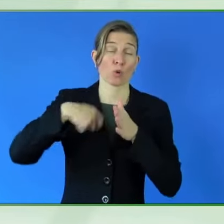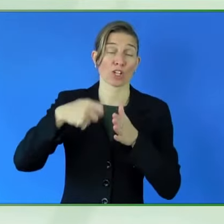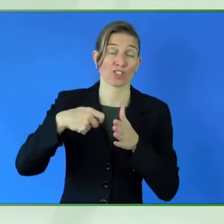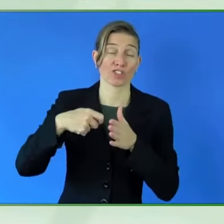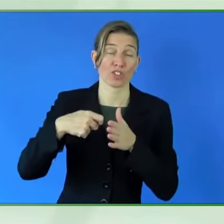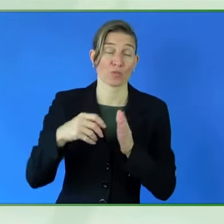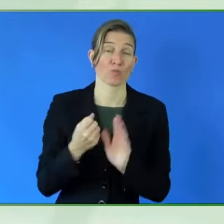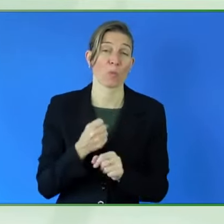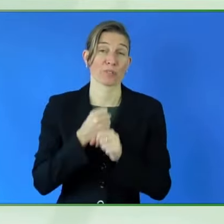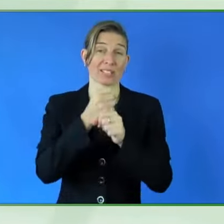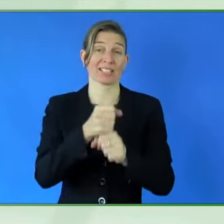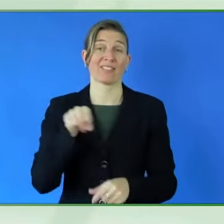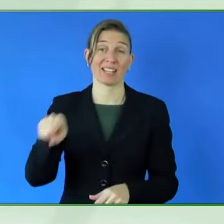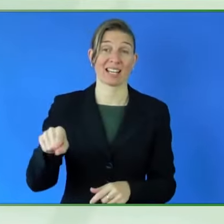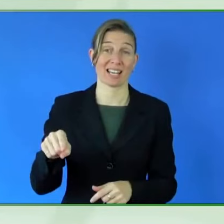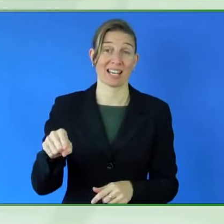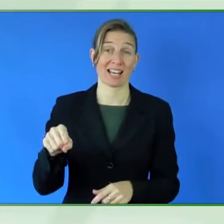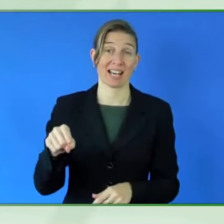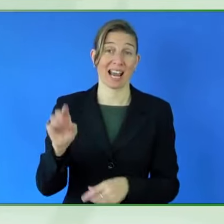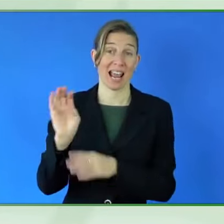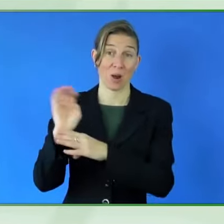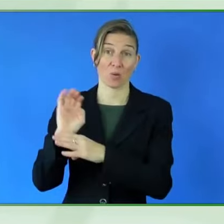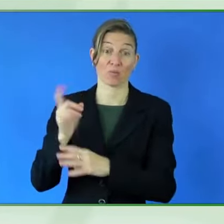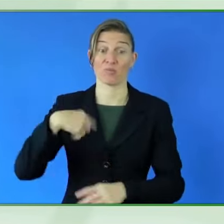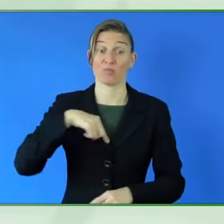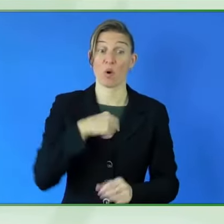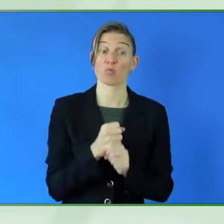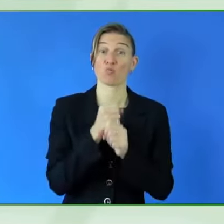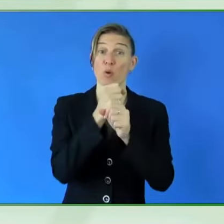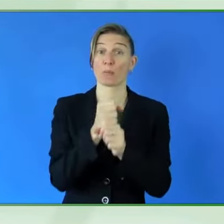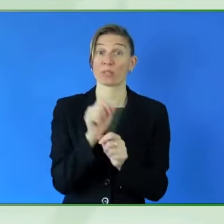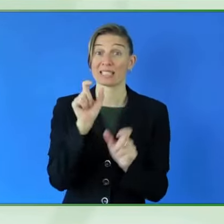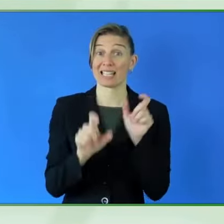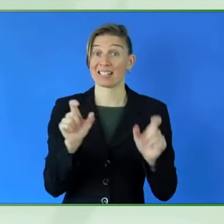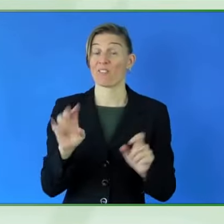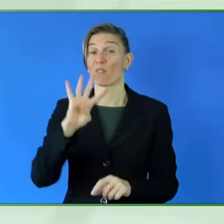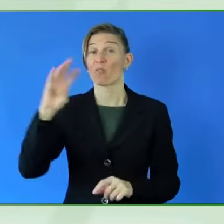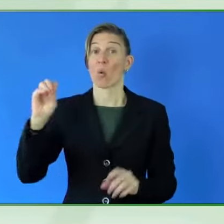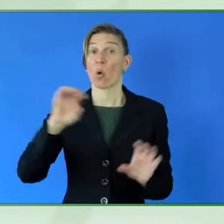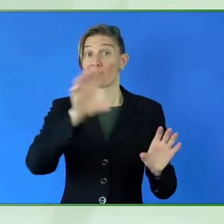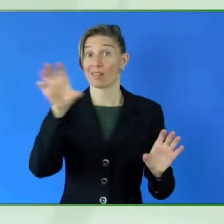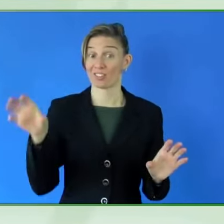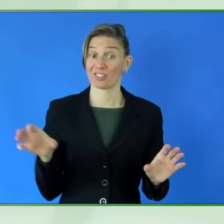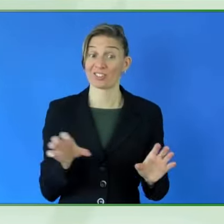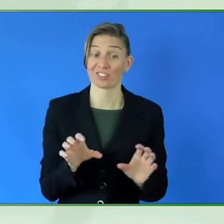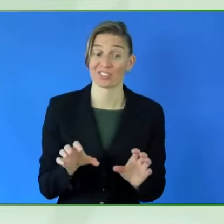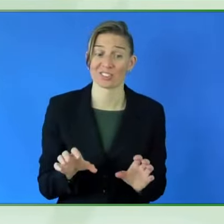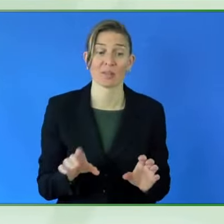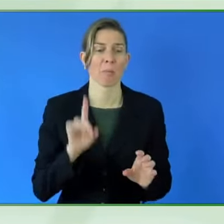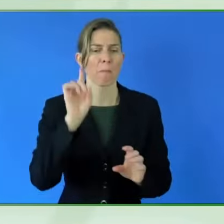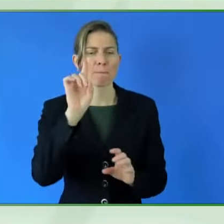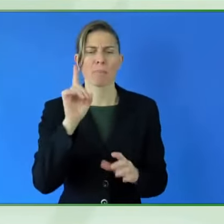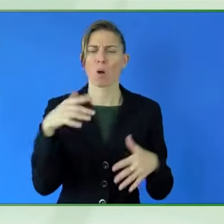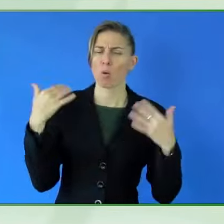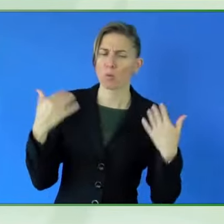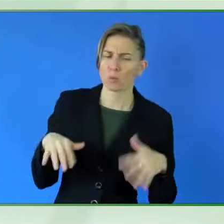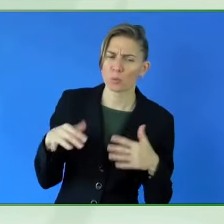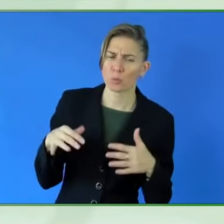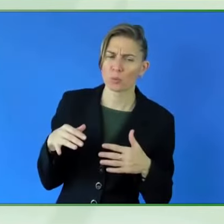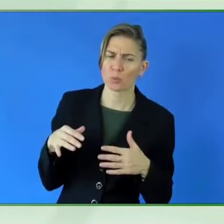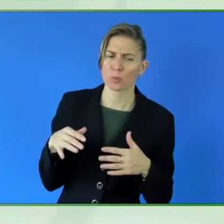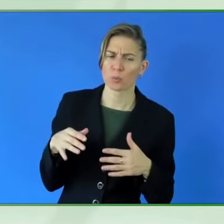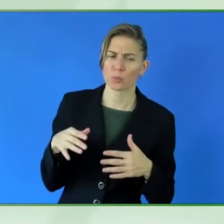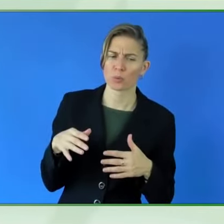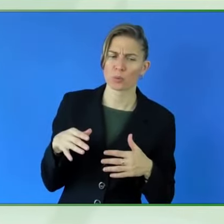We have representatives in 40 countries. And Katherine, I think it's really instrumental how you help to help